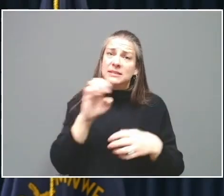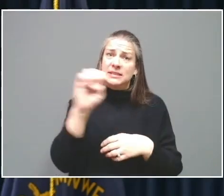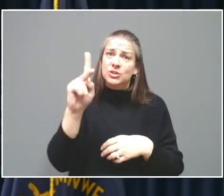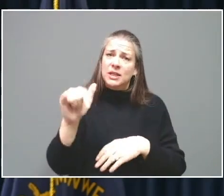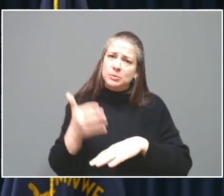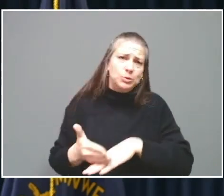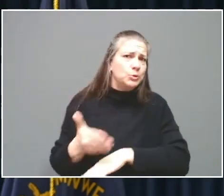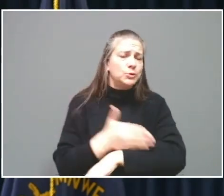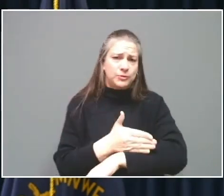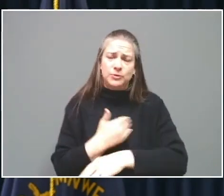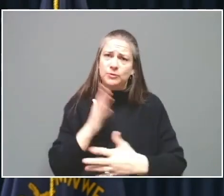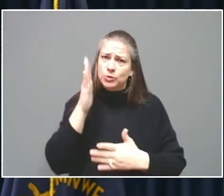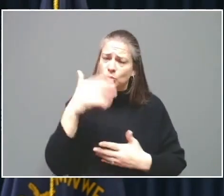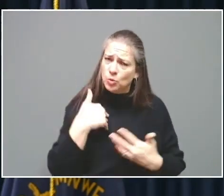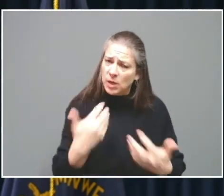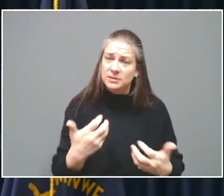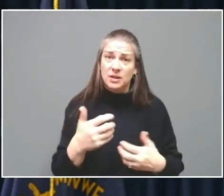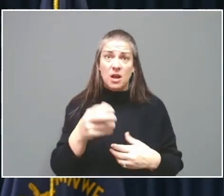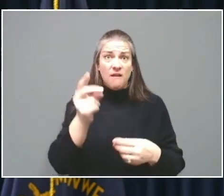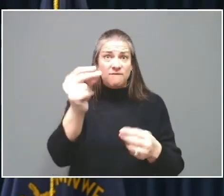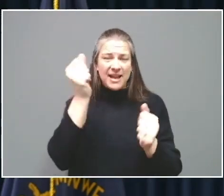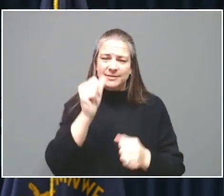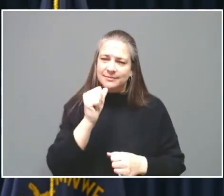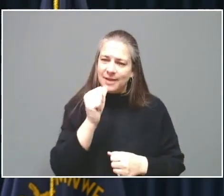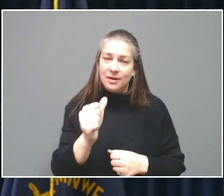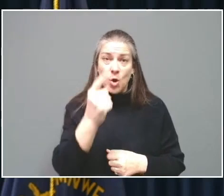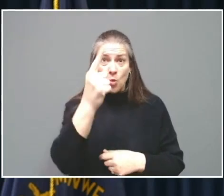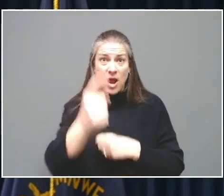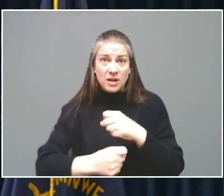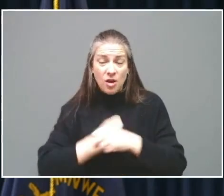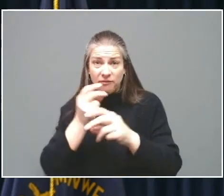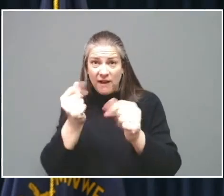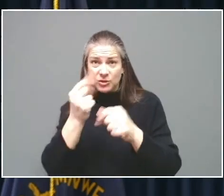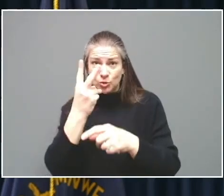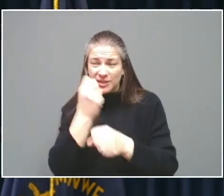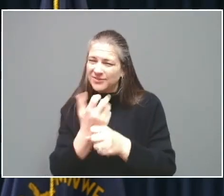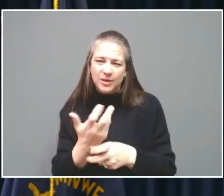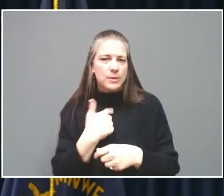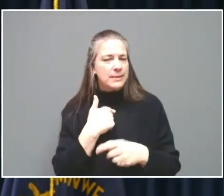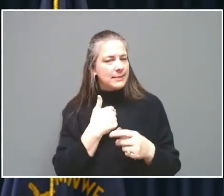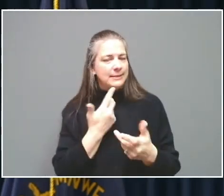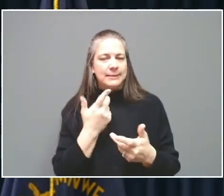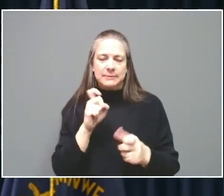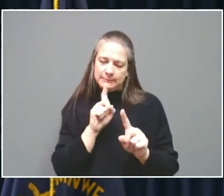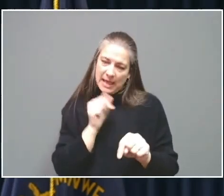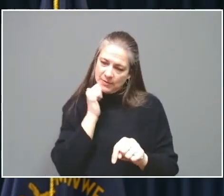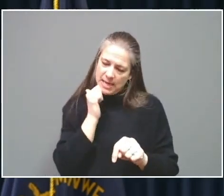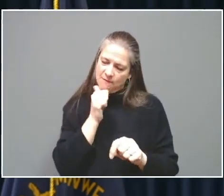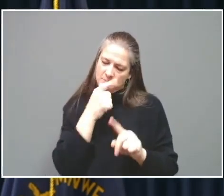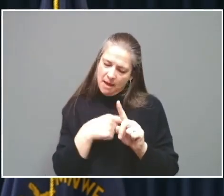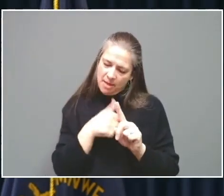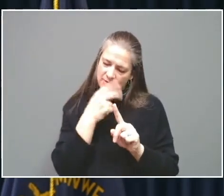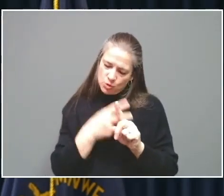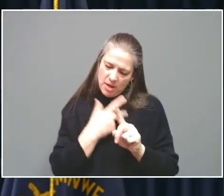to happen overnight. It's not going to happen in the course of even a year, probably not 2. We're going to be there every day, every month, and every year that it takes